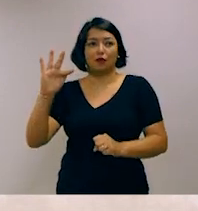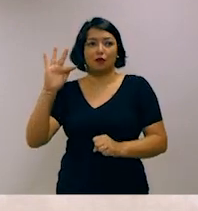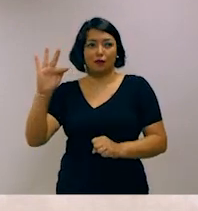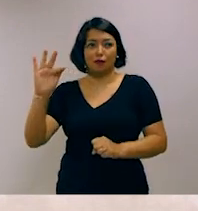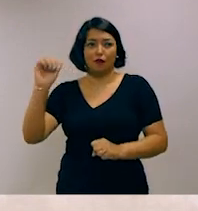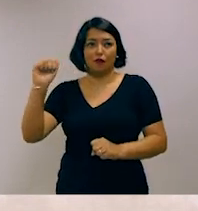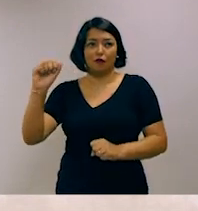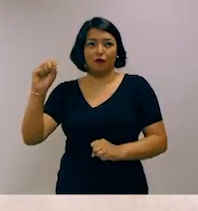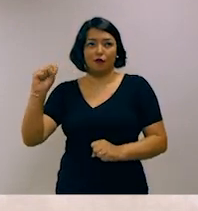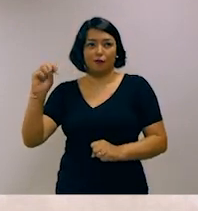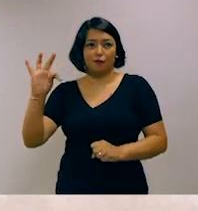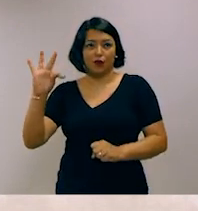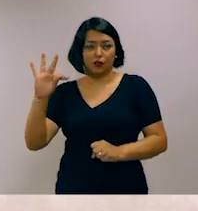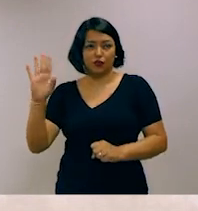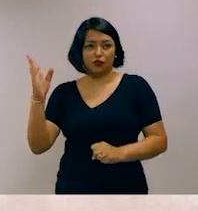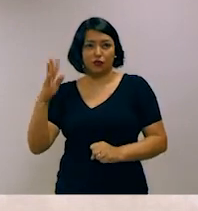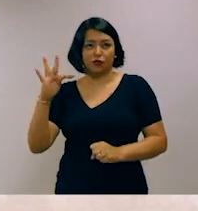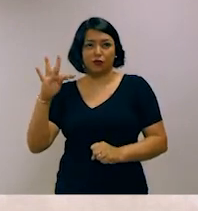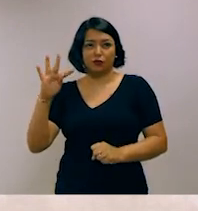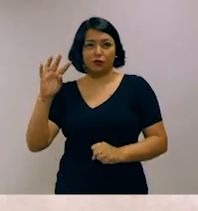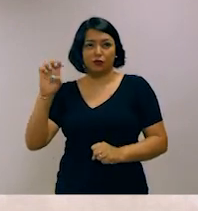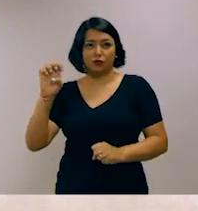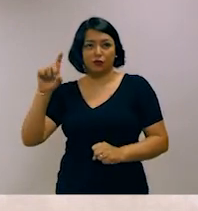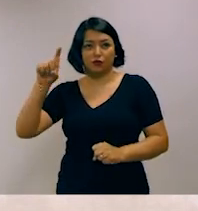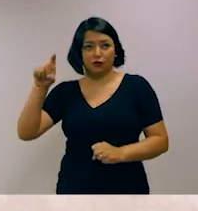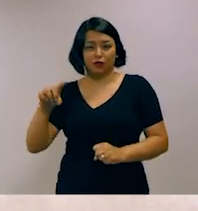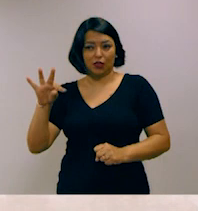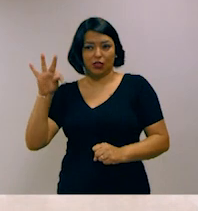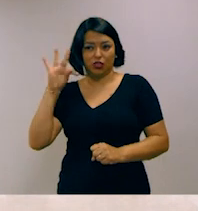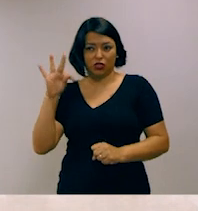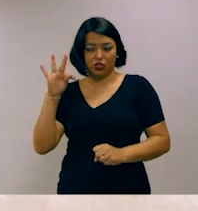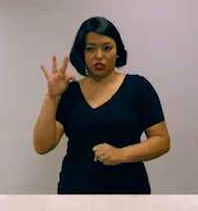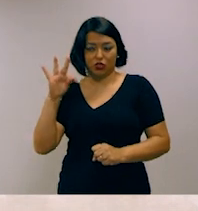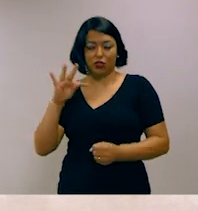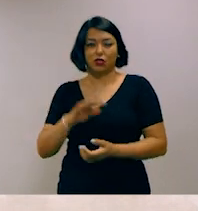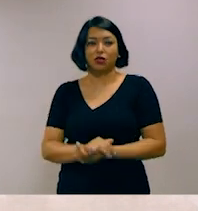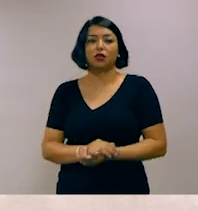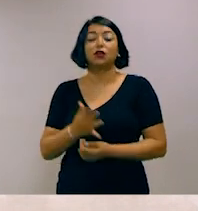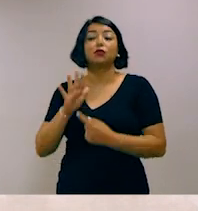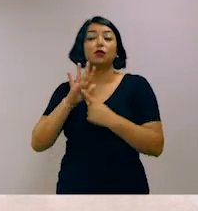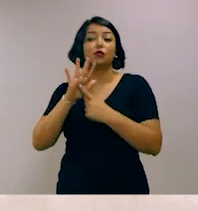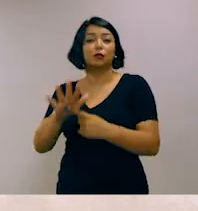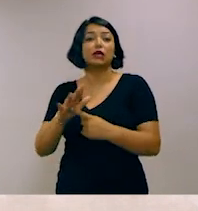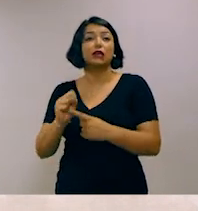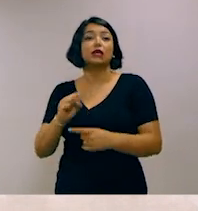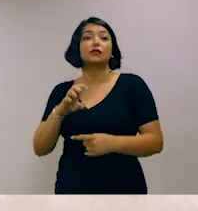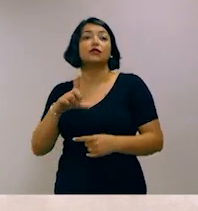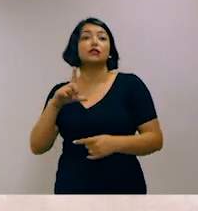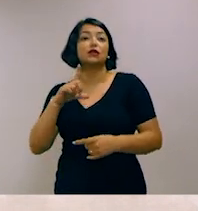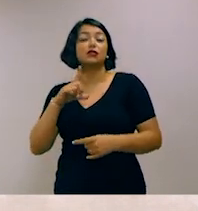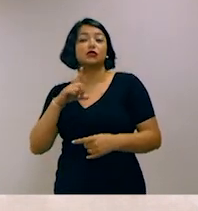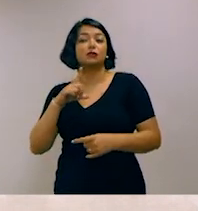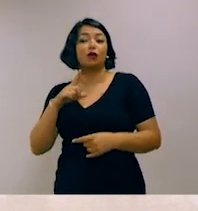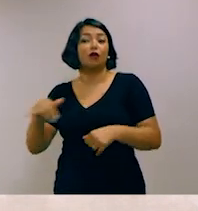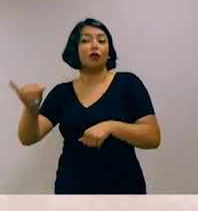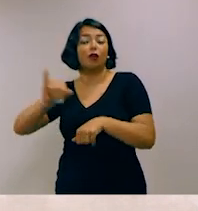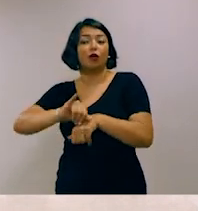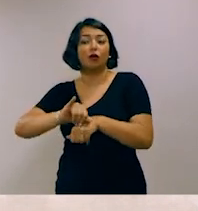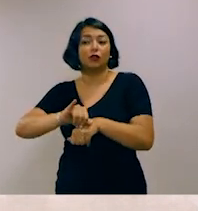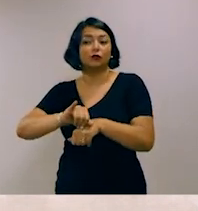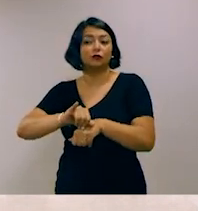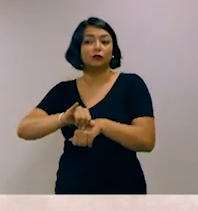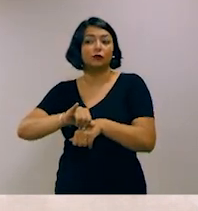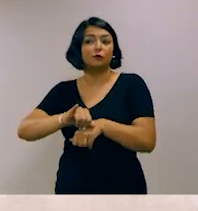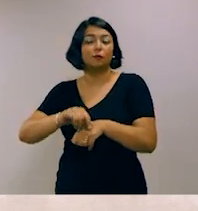with this word embedding model, I got the best results. And you can see very clearly. So if